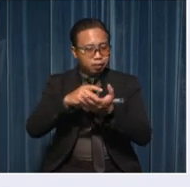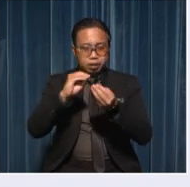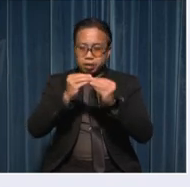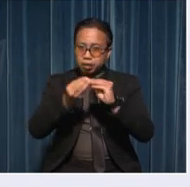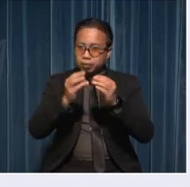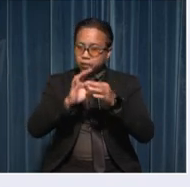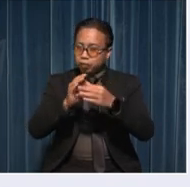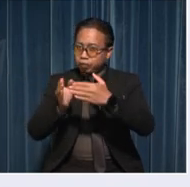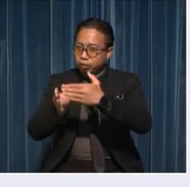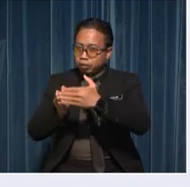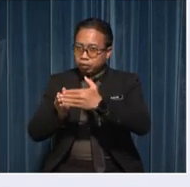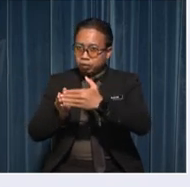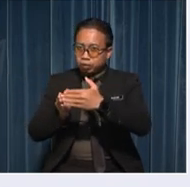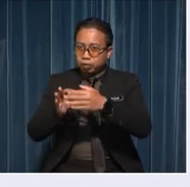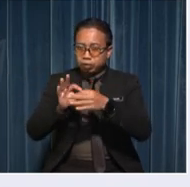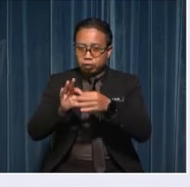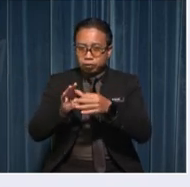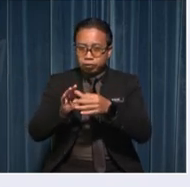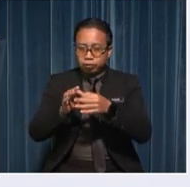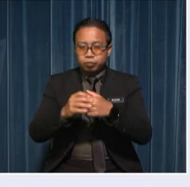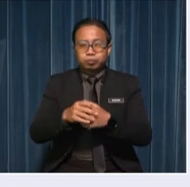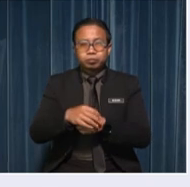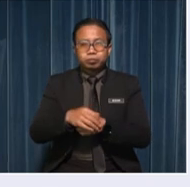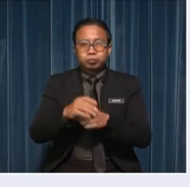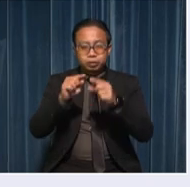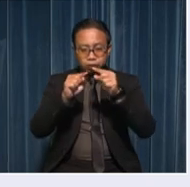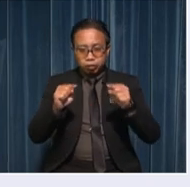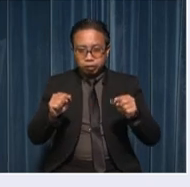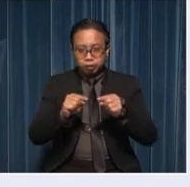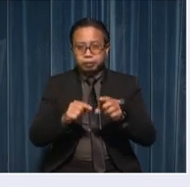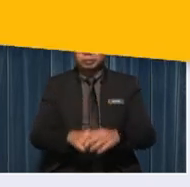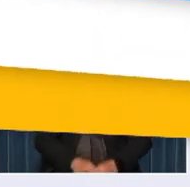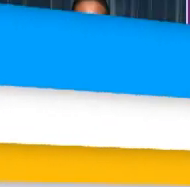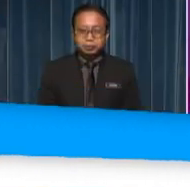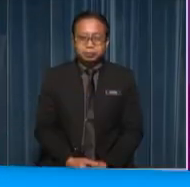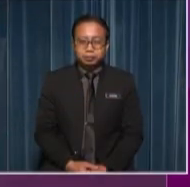of vertices of the triangular prism.